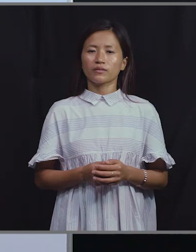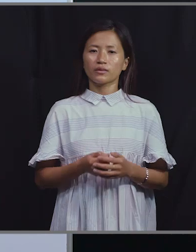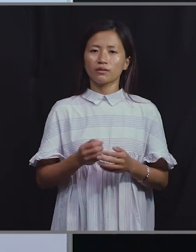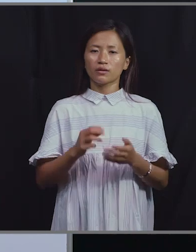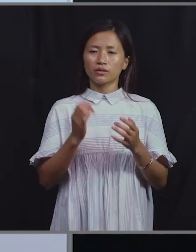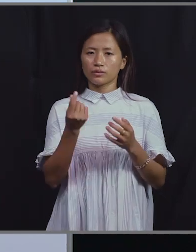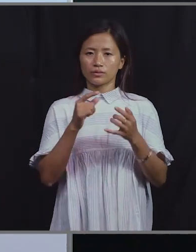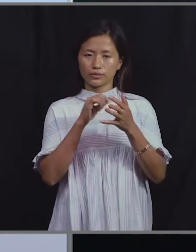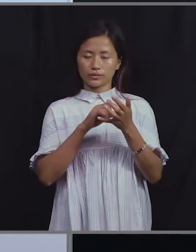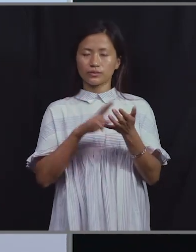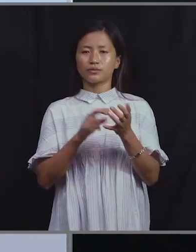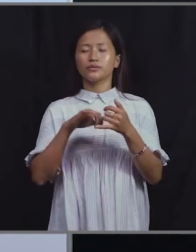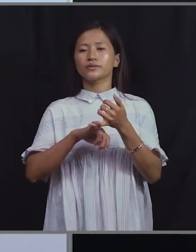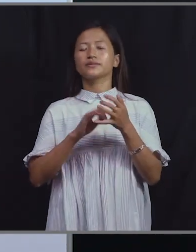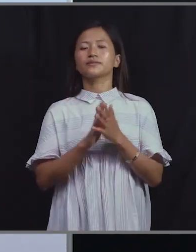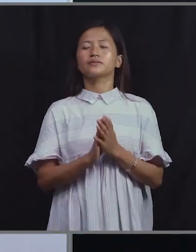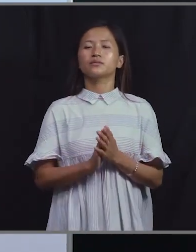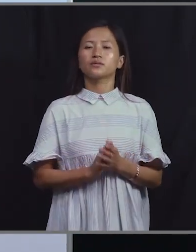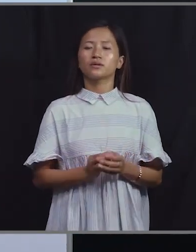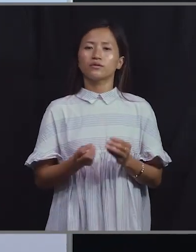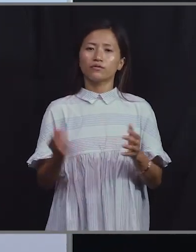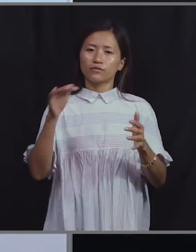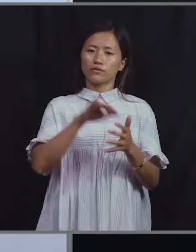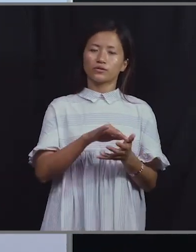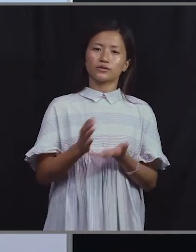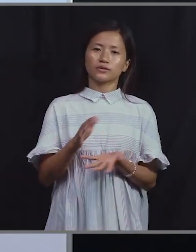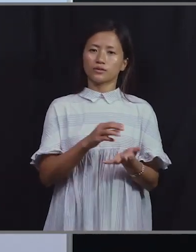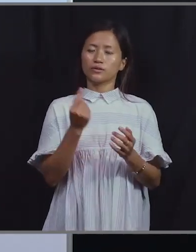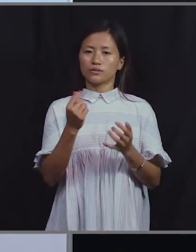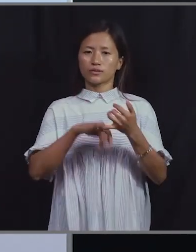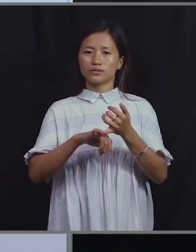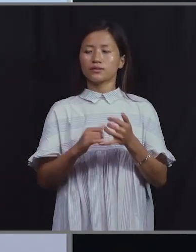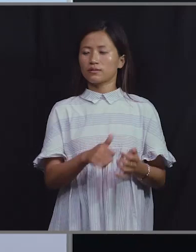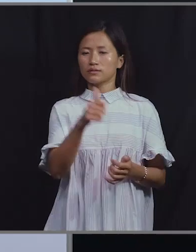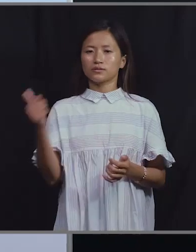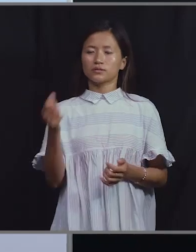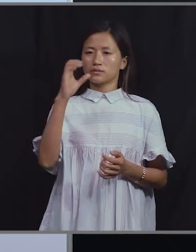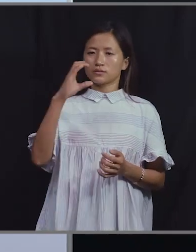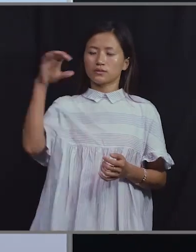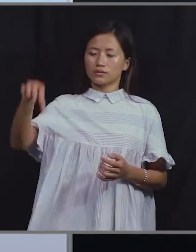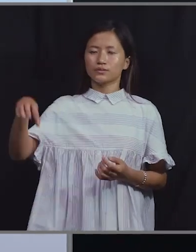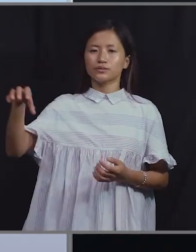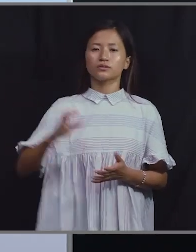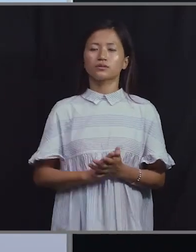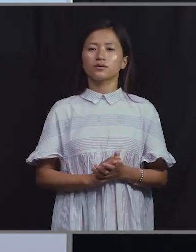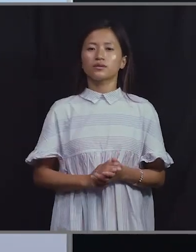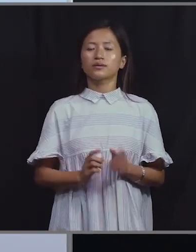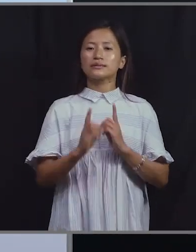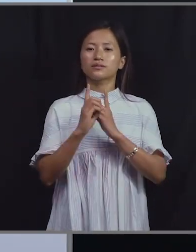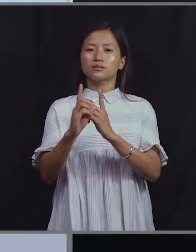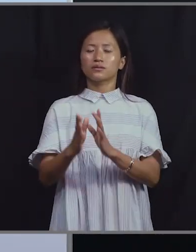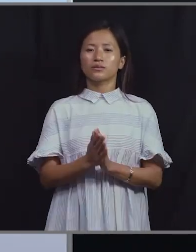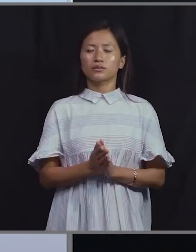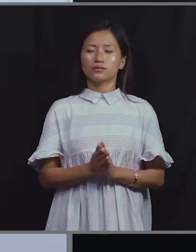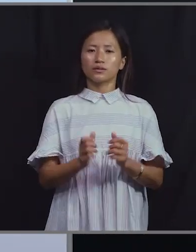forces was made. All right. These forces, it composed of the US and other countries. This force was led by an